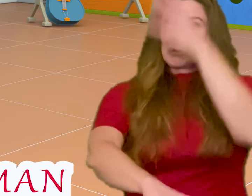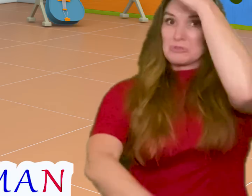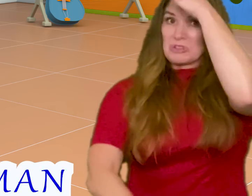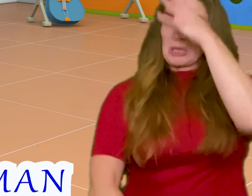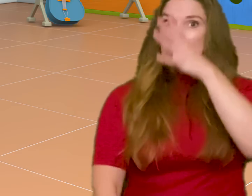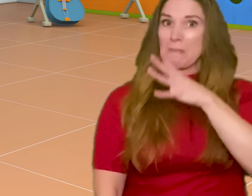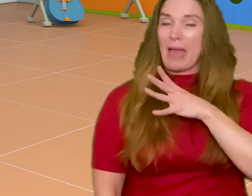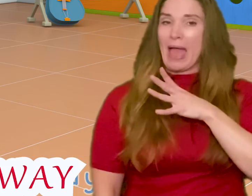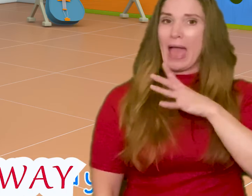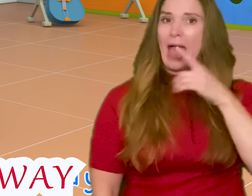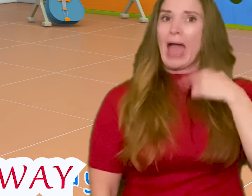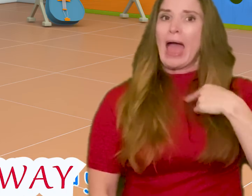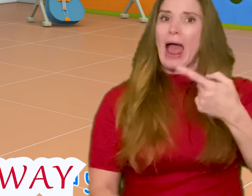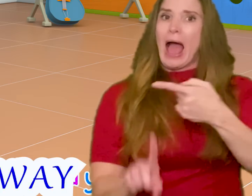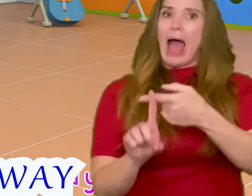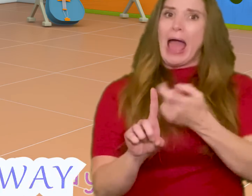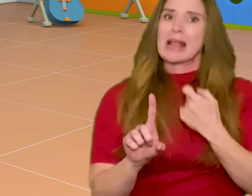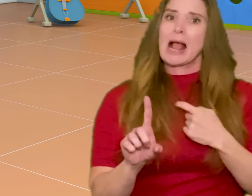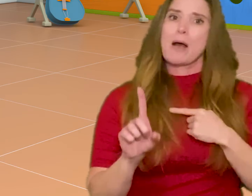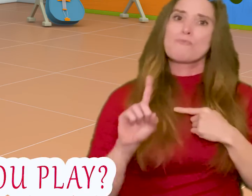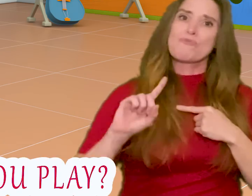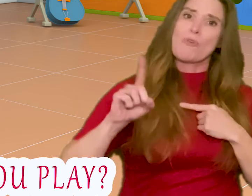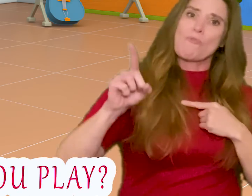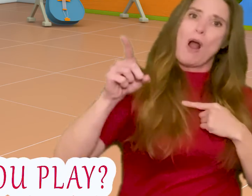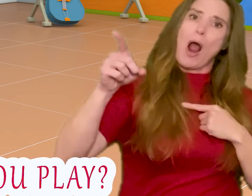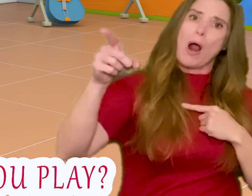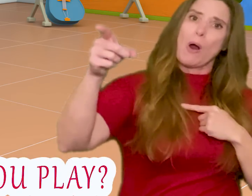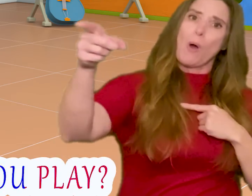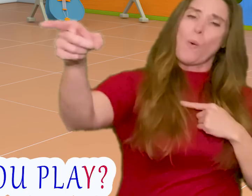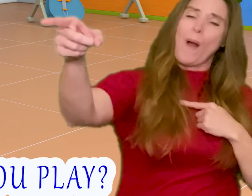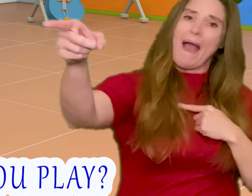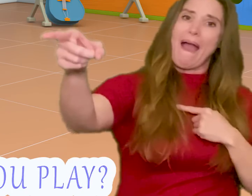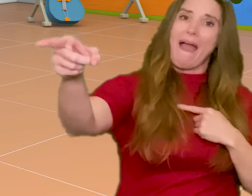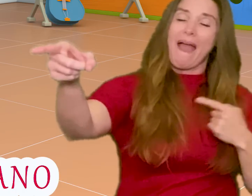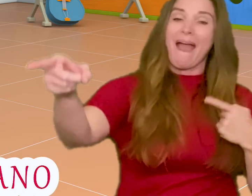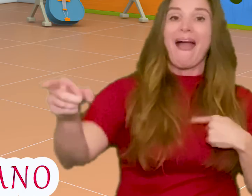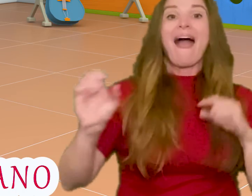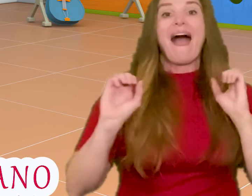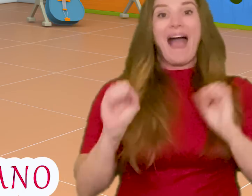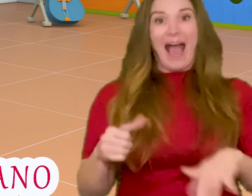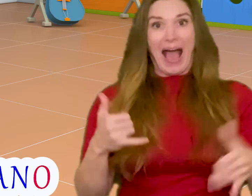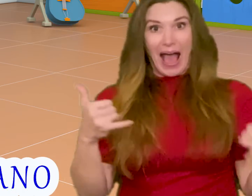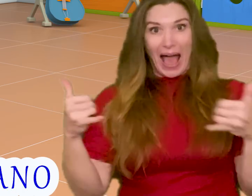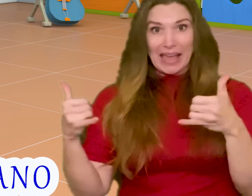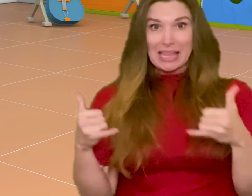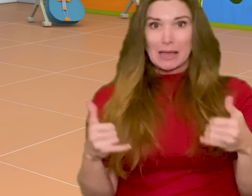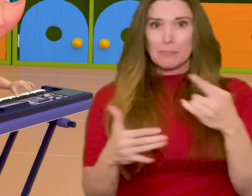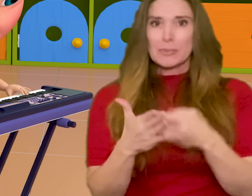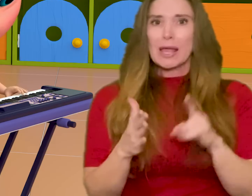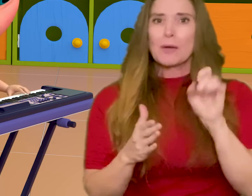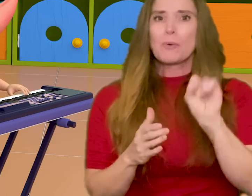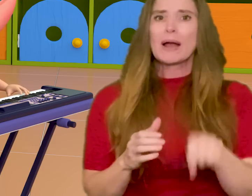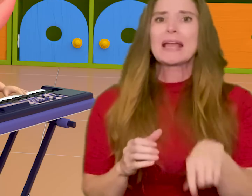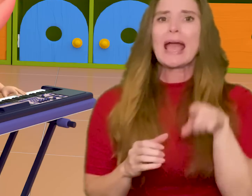I am the music man I come from far away and I can play what can you play I play the